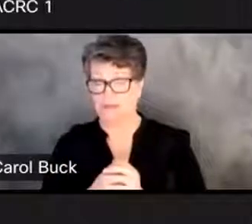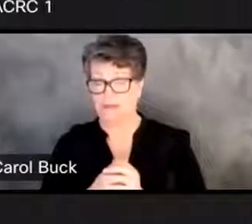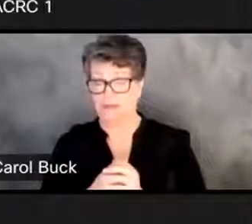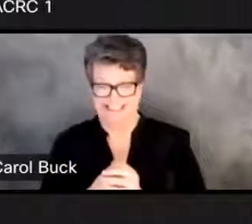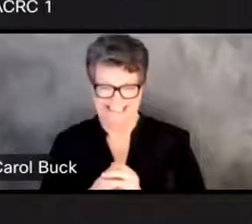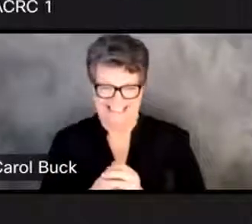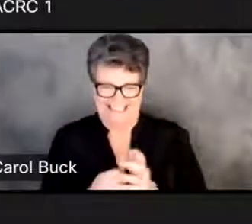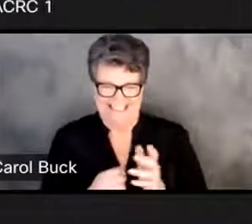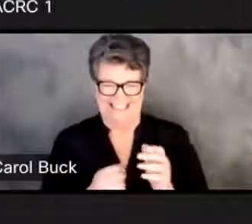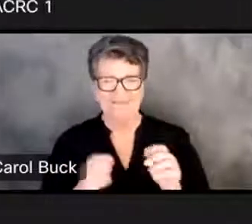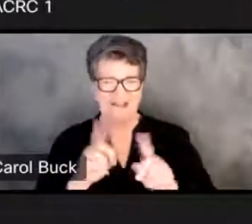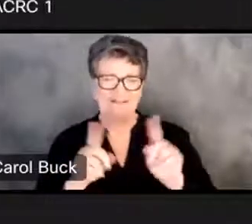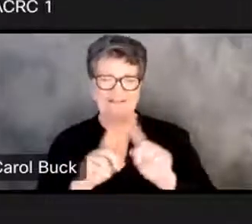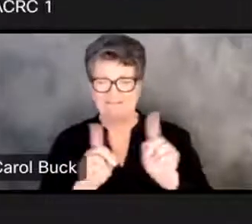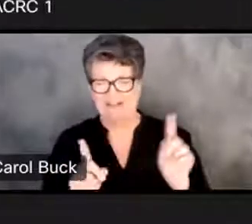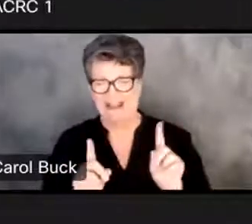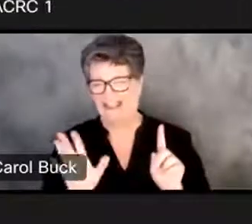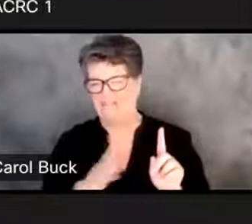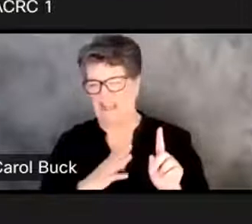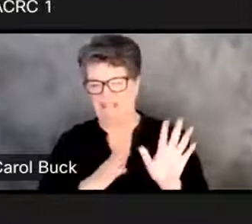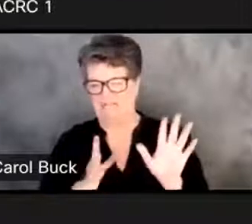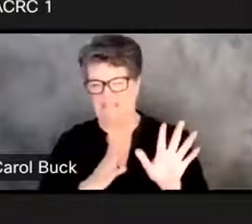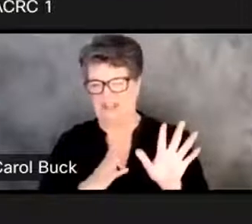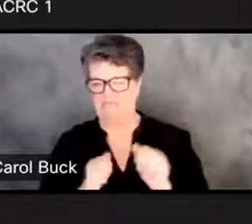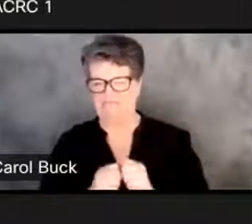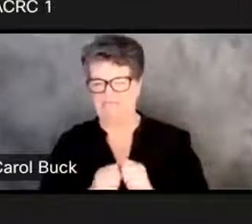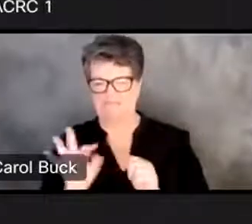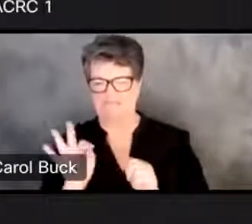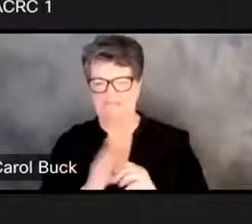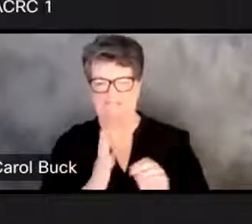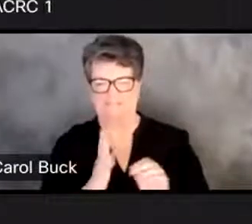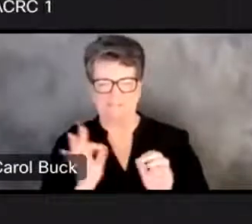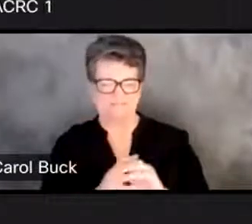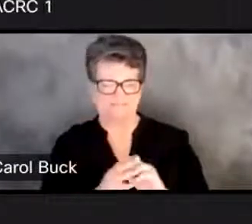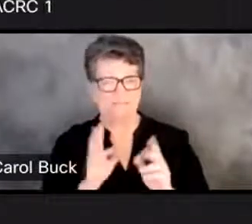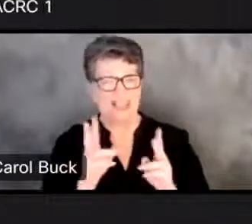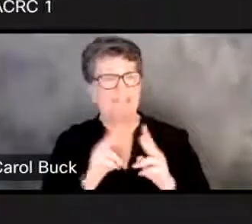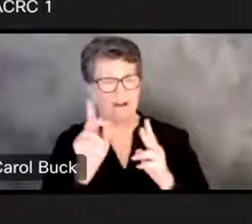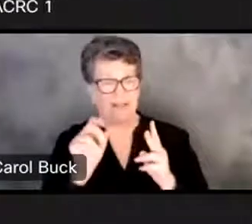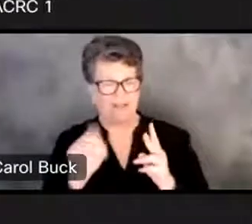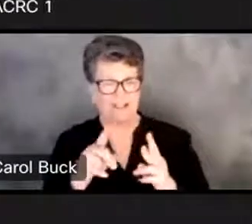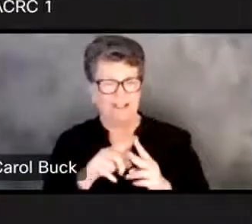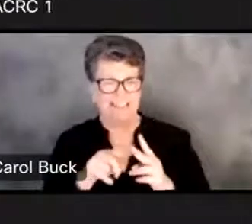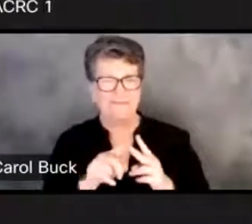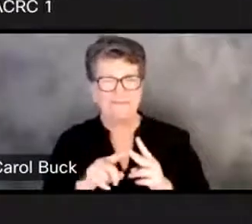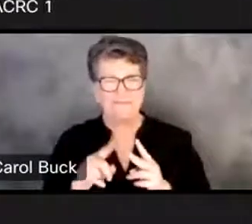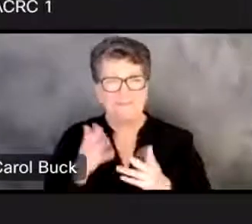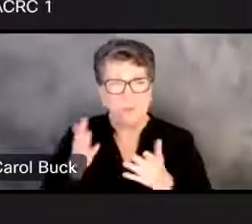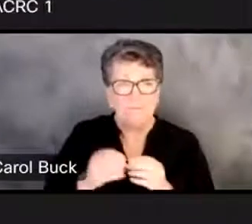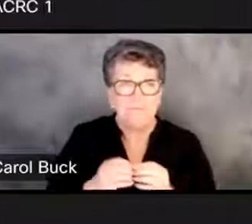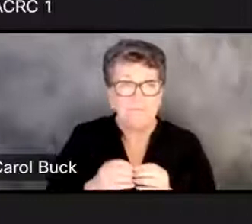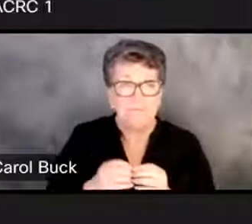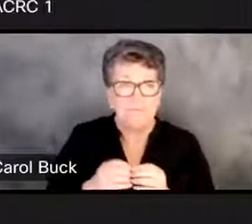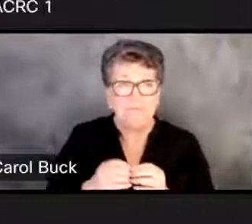But I don't see any other questions, Jordan, or I have a couple of questions. Okay, great. Sure. Go ahead.